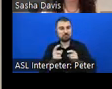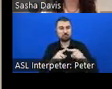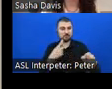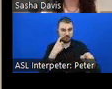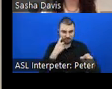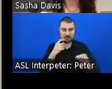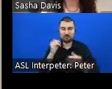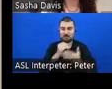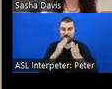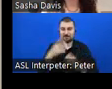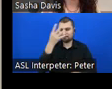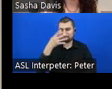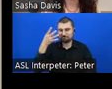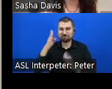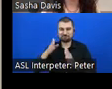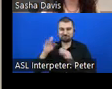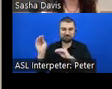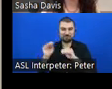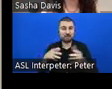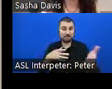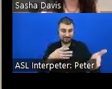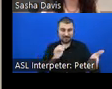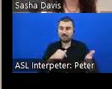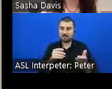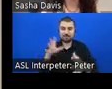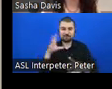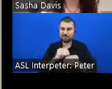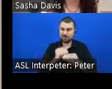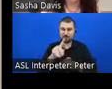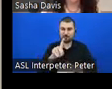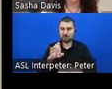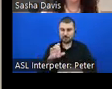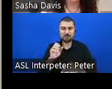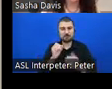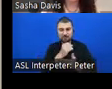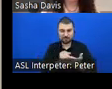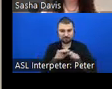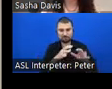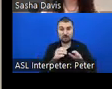Immigrants, which included over 100 works by over 50 artists.